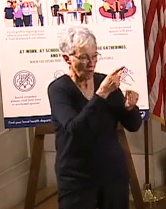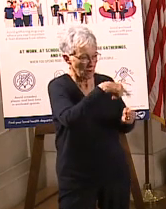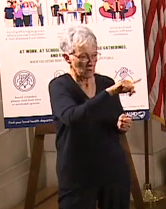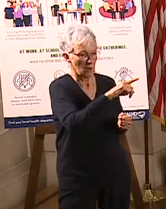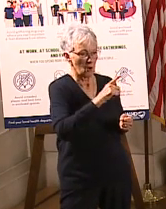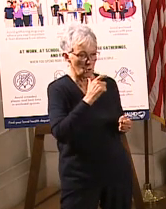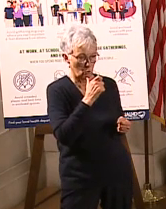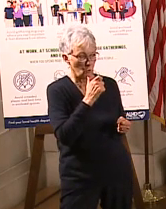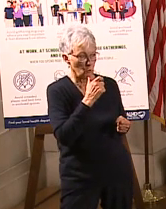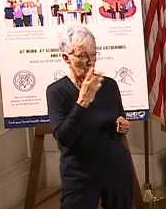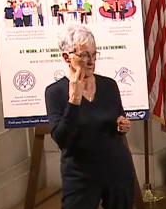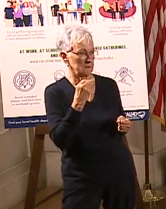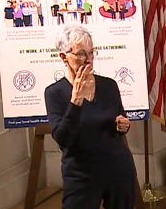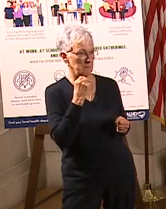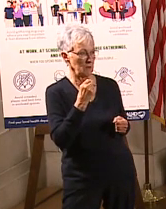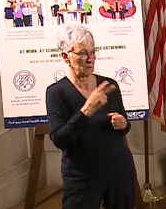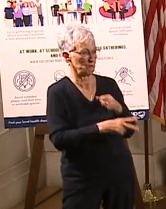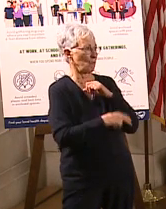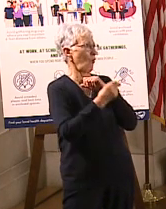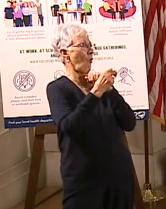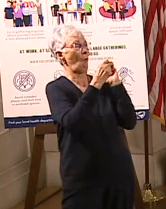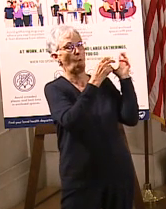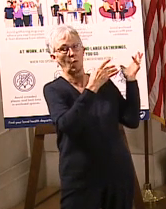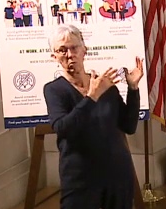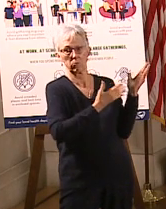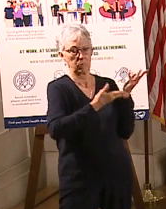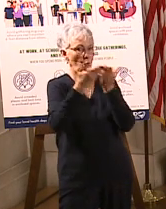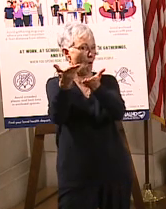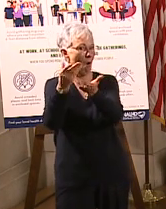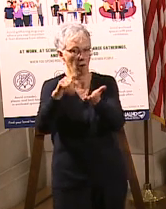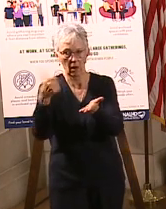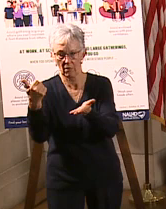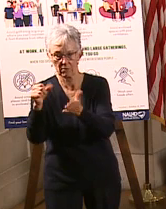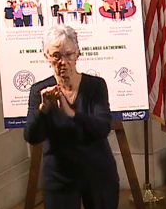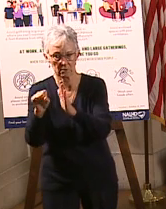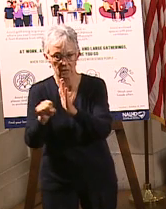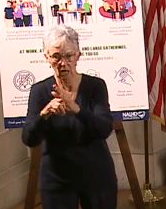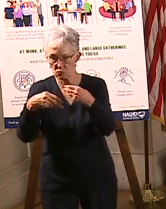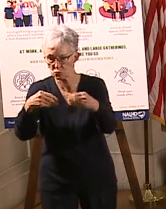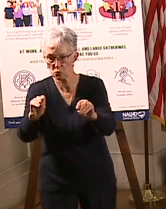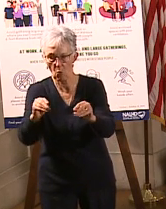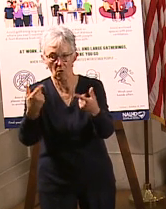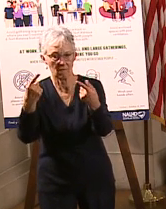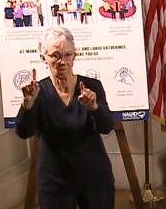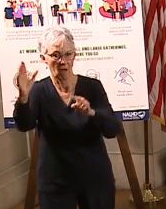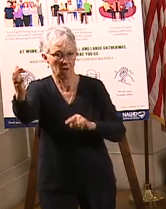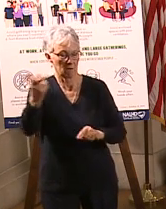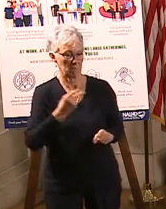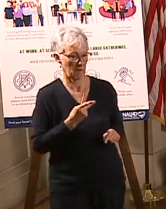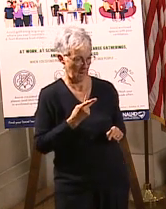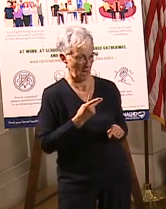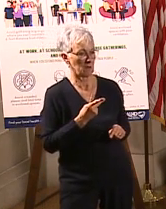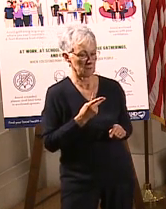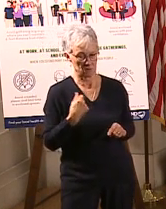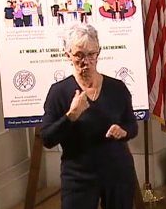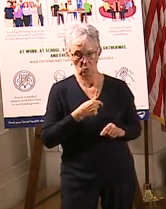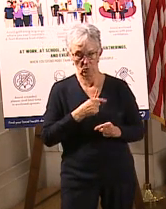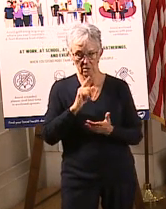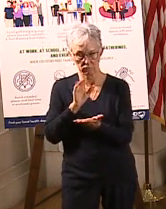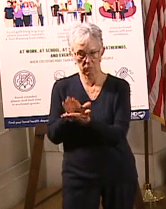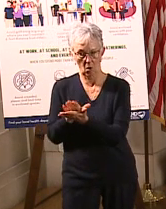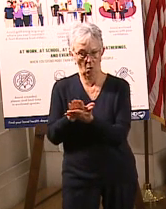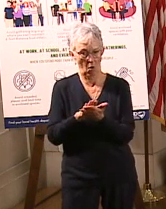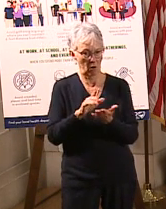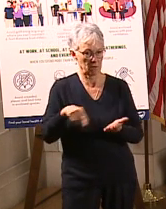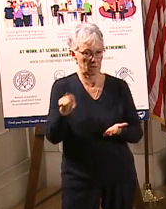So they're to be applauded, and the supporters of those nonprofit organizations are to be appreciated and applauded for the